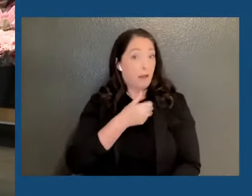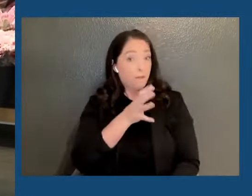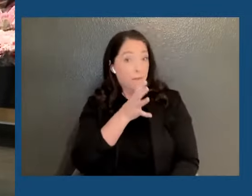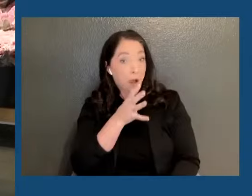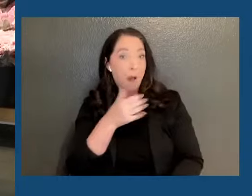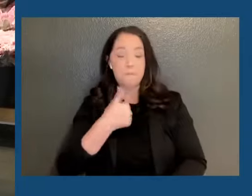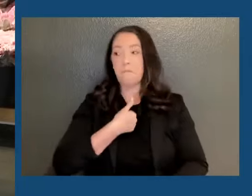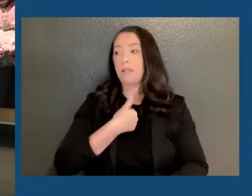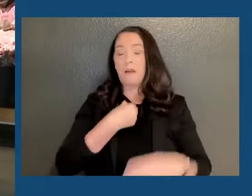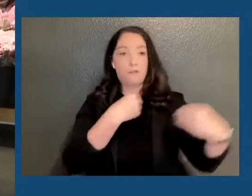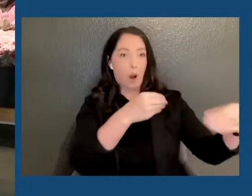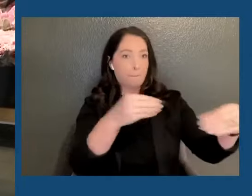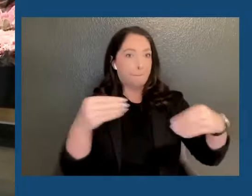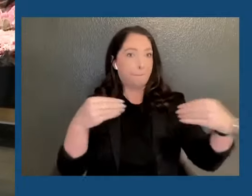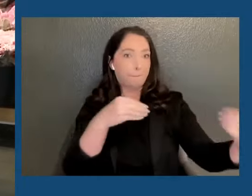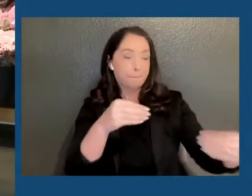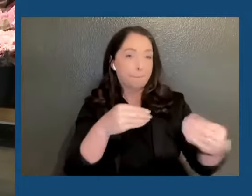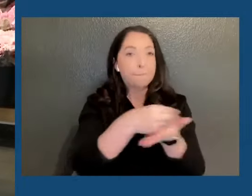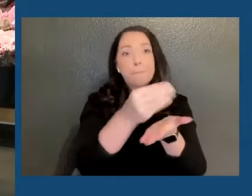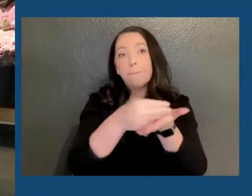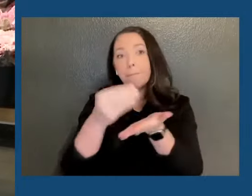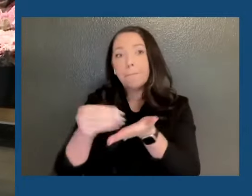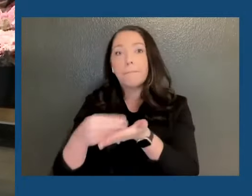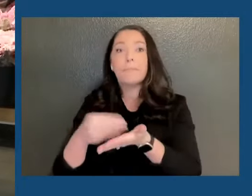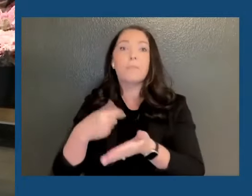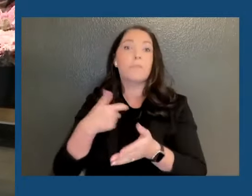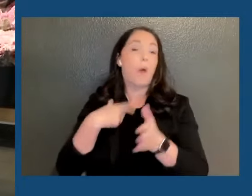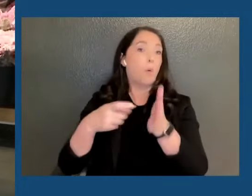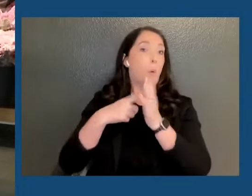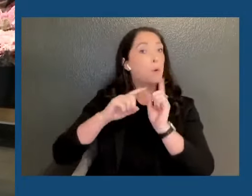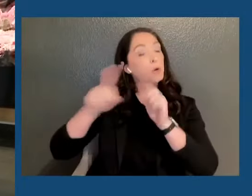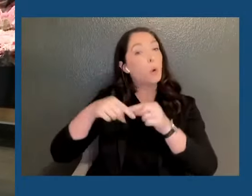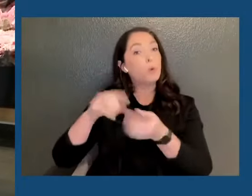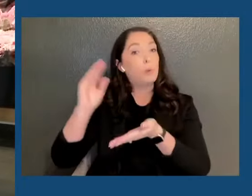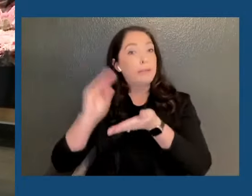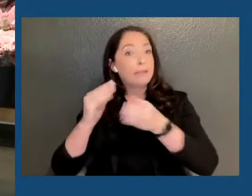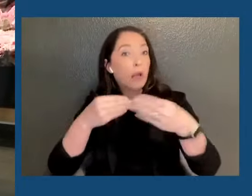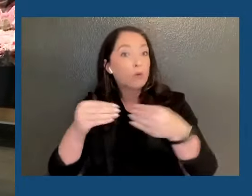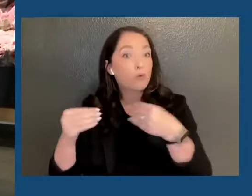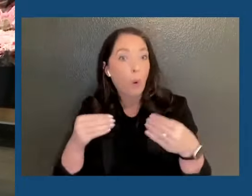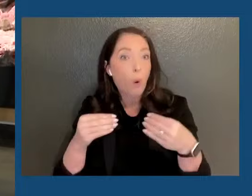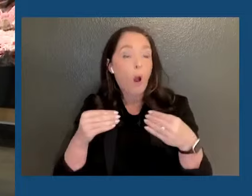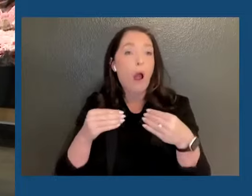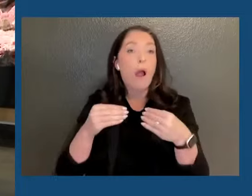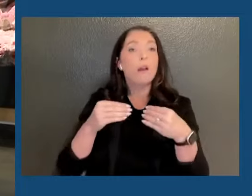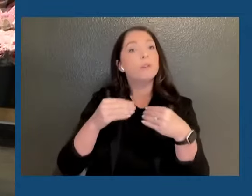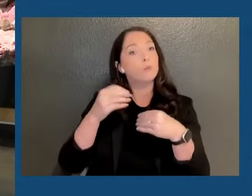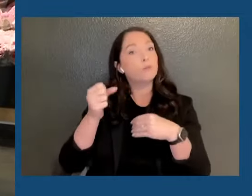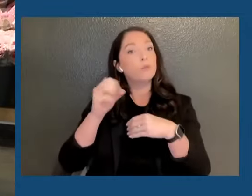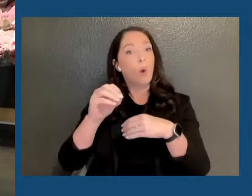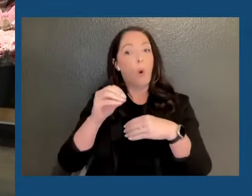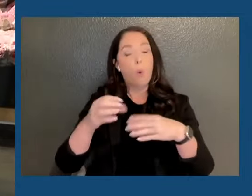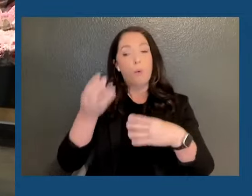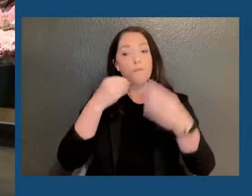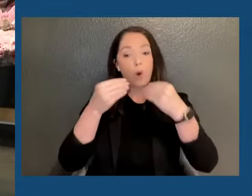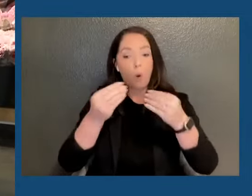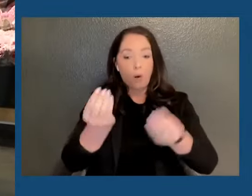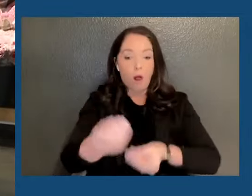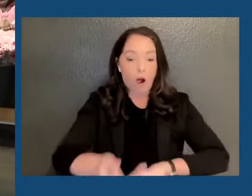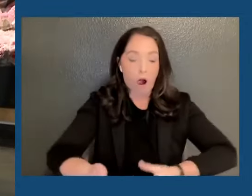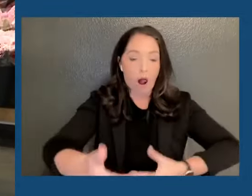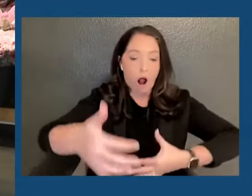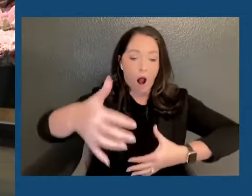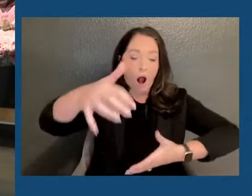shopping and had to go to discount stores to pile up a big grocery cart with oversized packages of